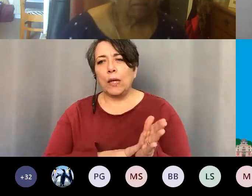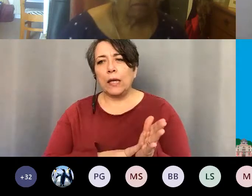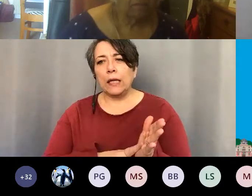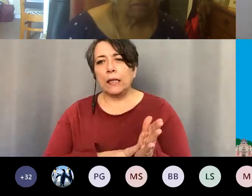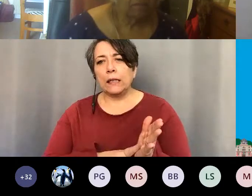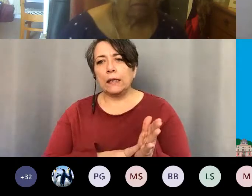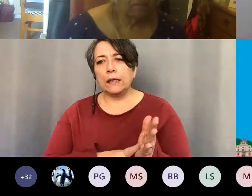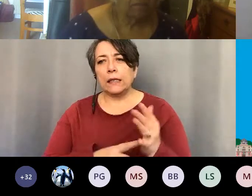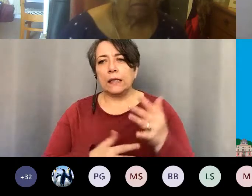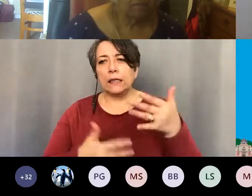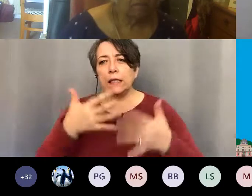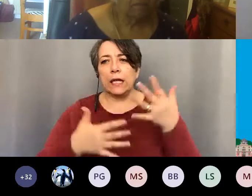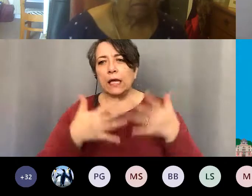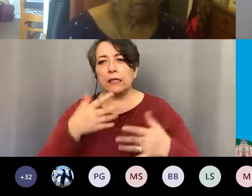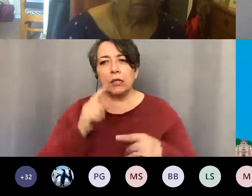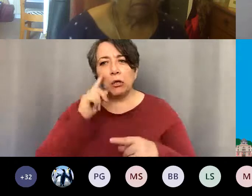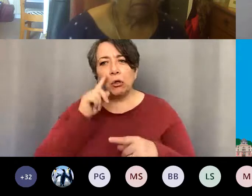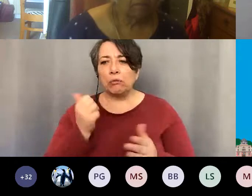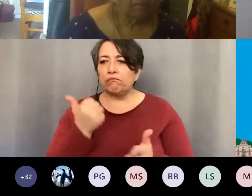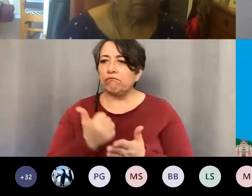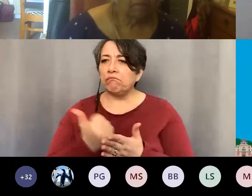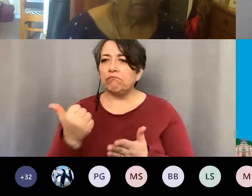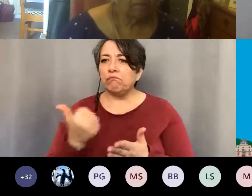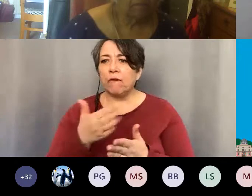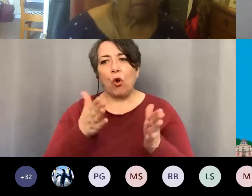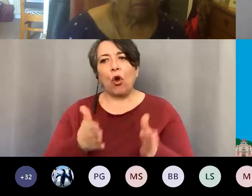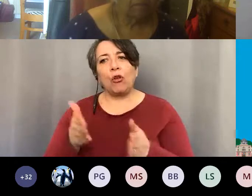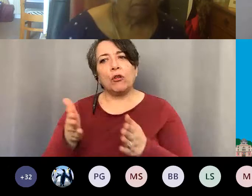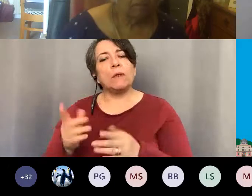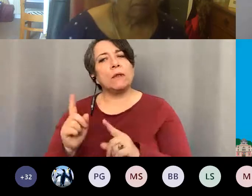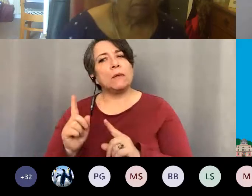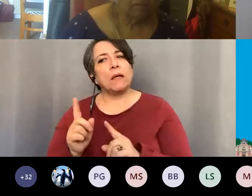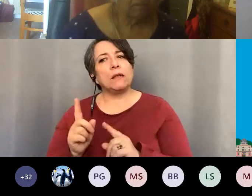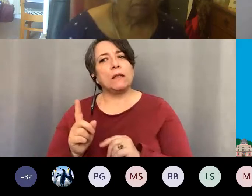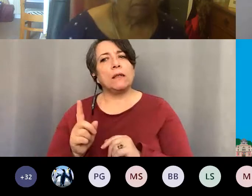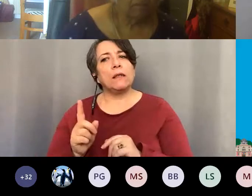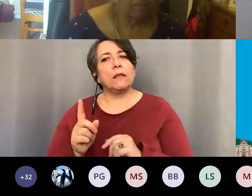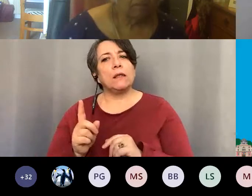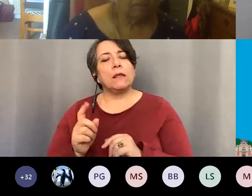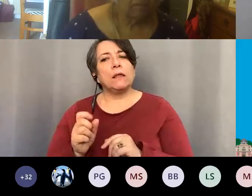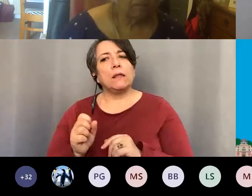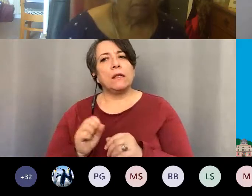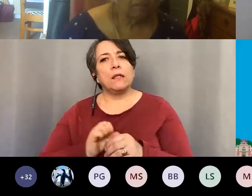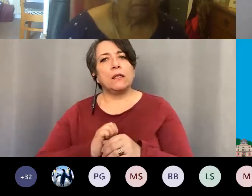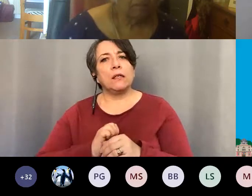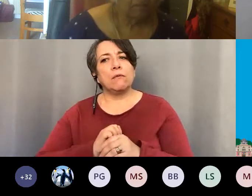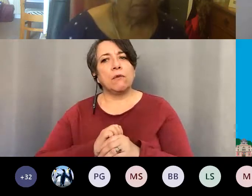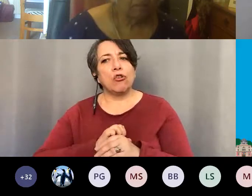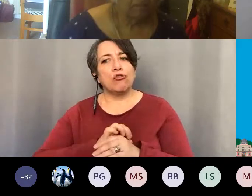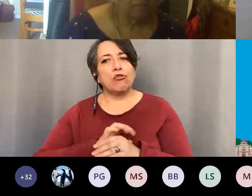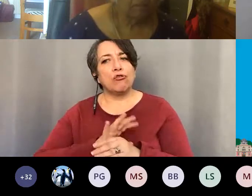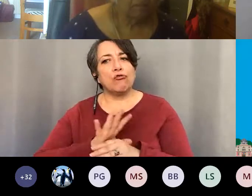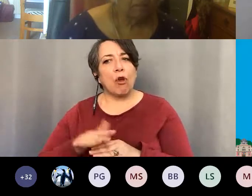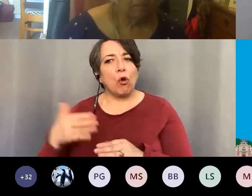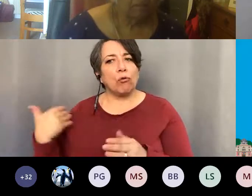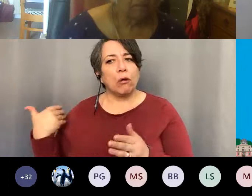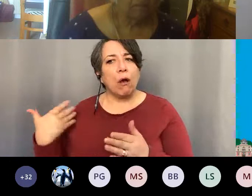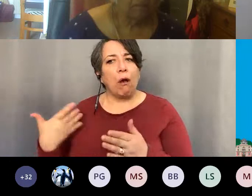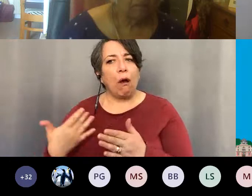for hospitals, but are there concerns that during the pandemic people didn't go to the